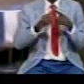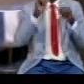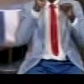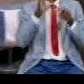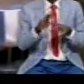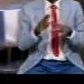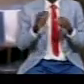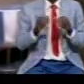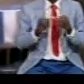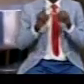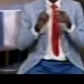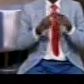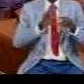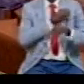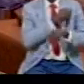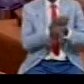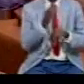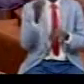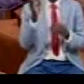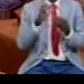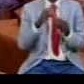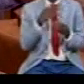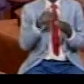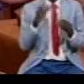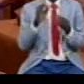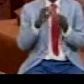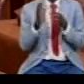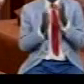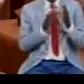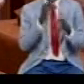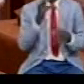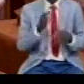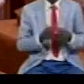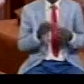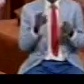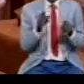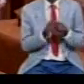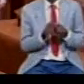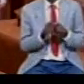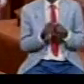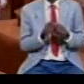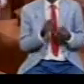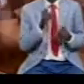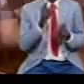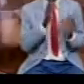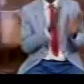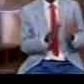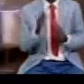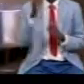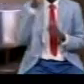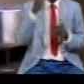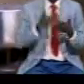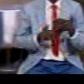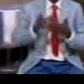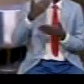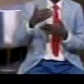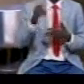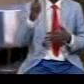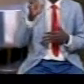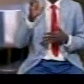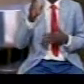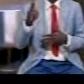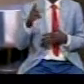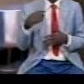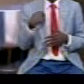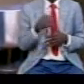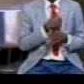and more in Jesus' name. As he prepares for the next global crusade, we pray that